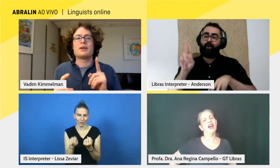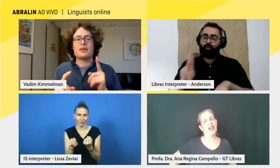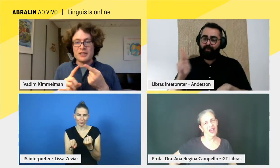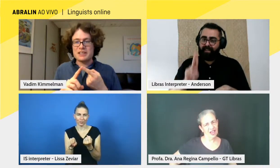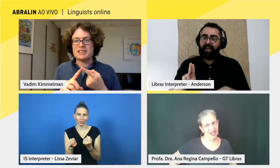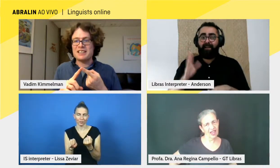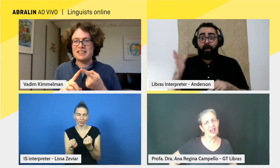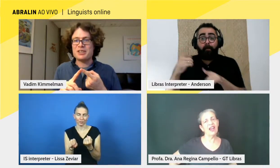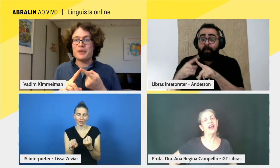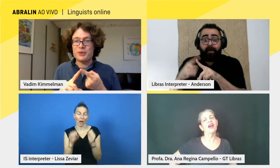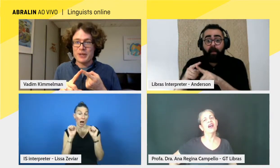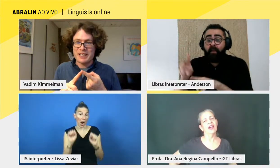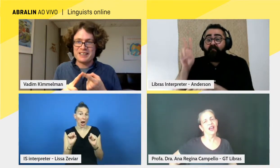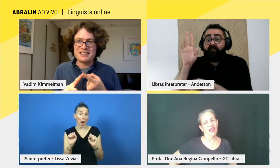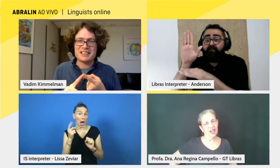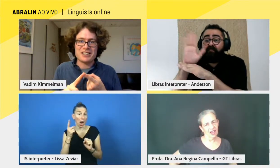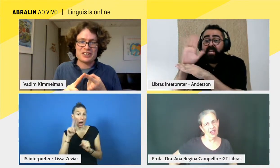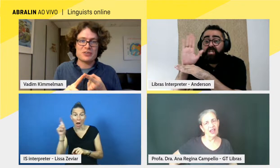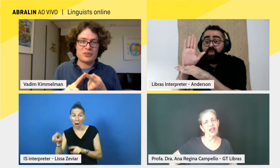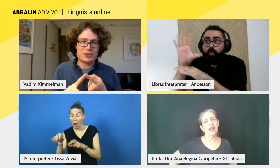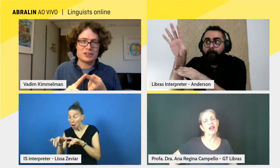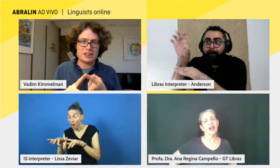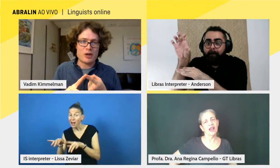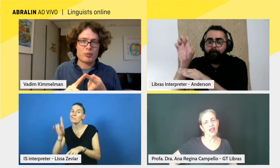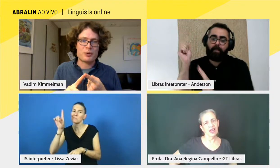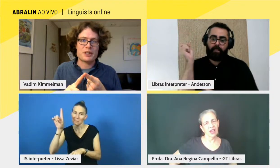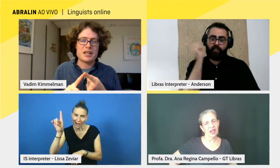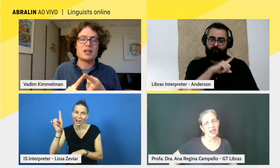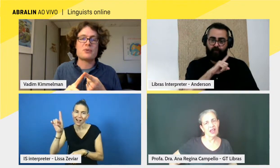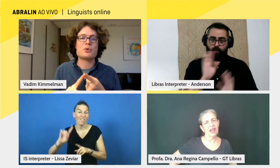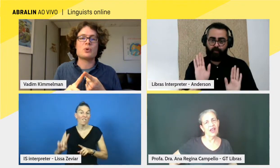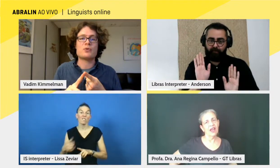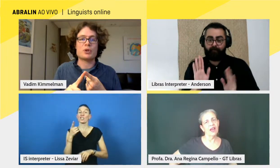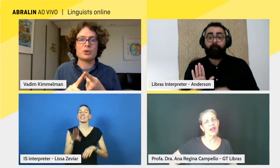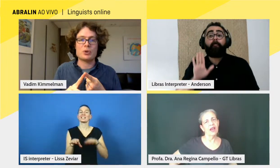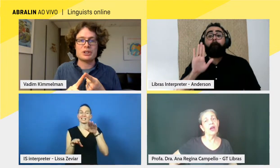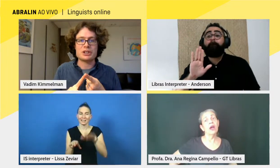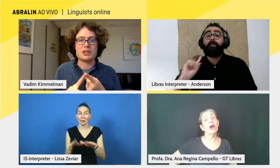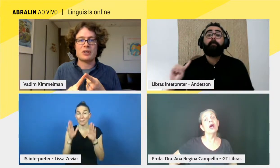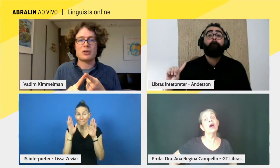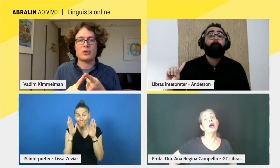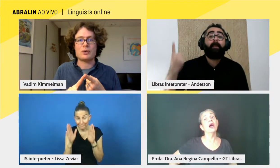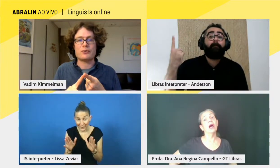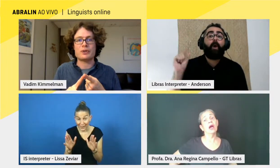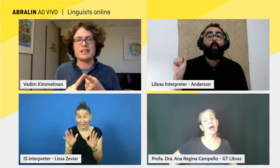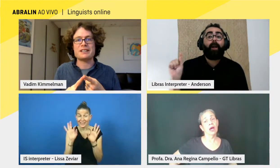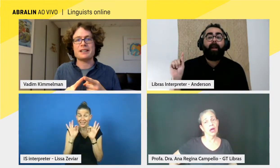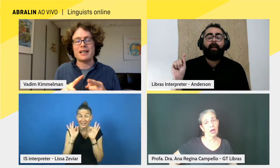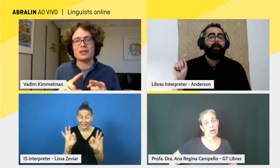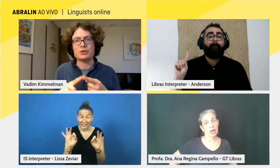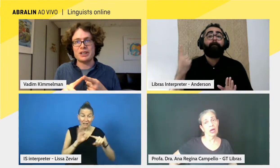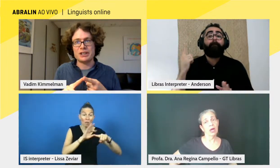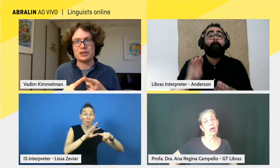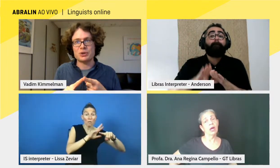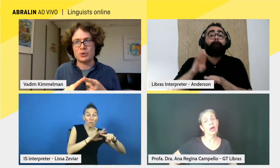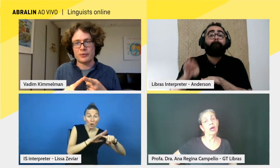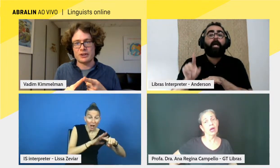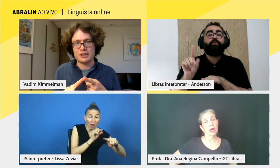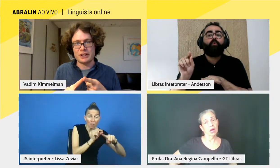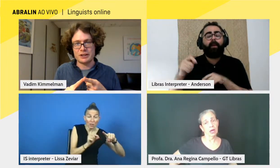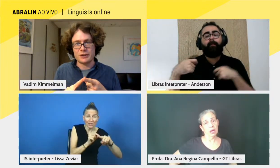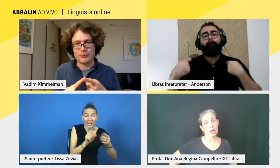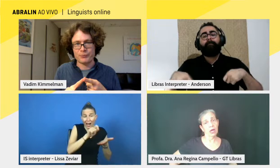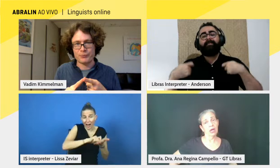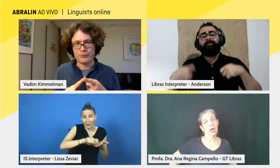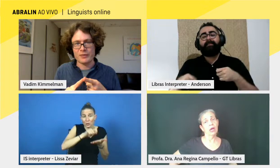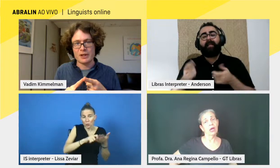However, this indeed requires, as the first step, careful phonological or phonetic annotation of